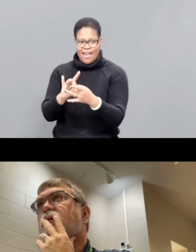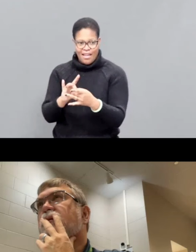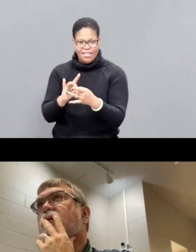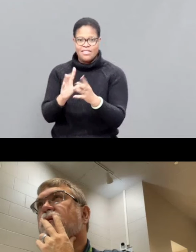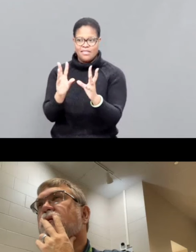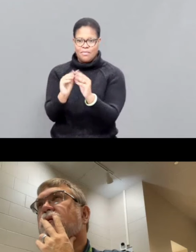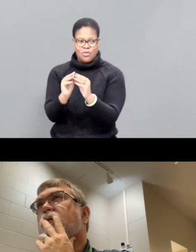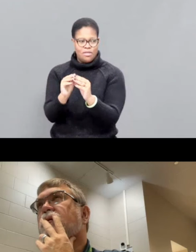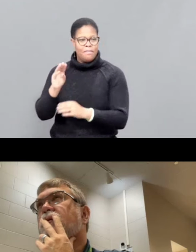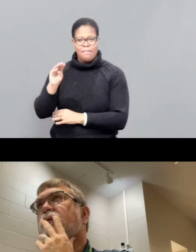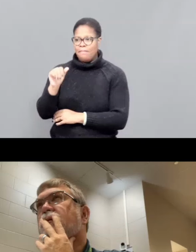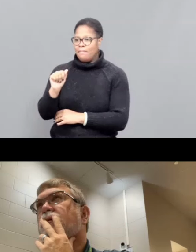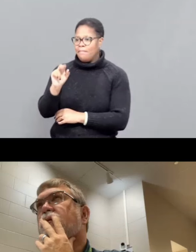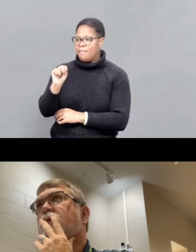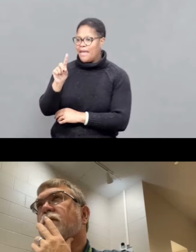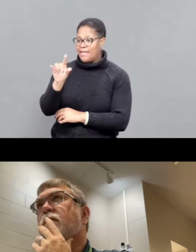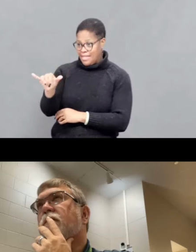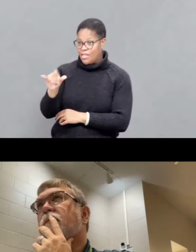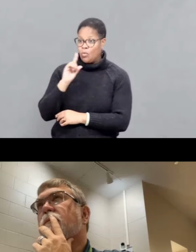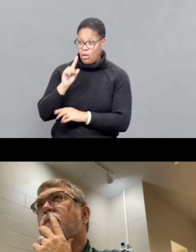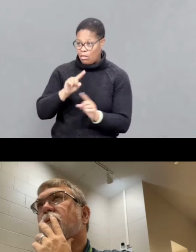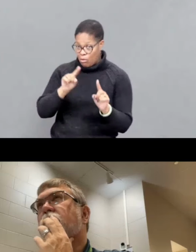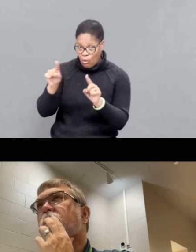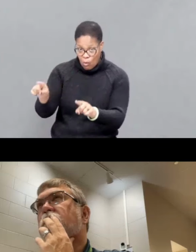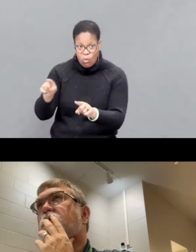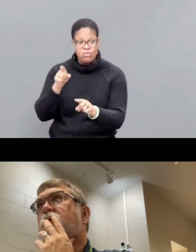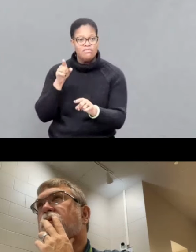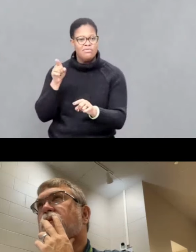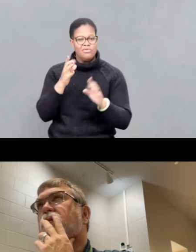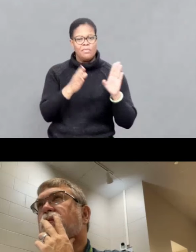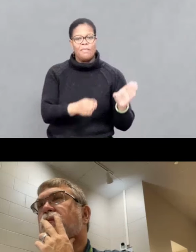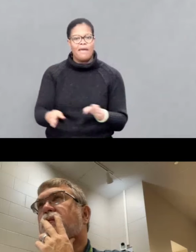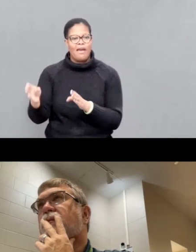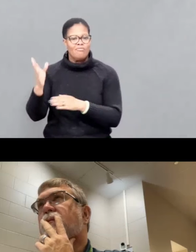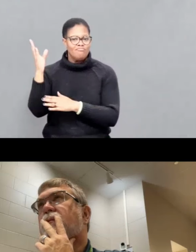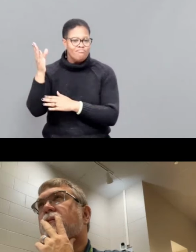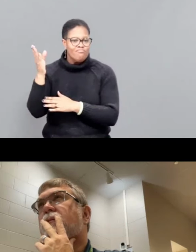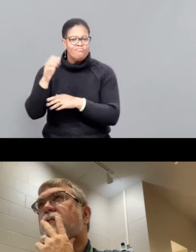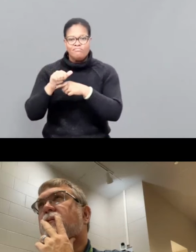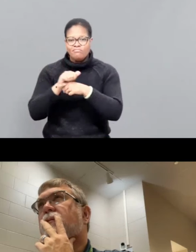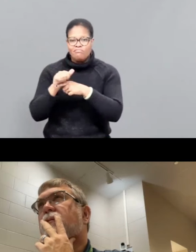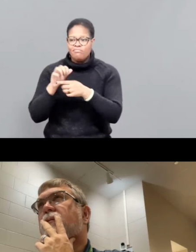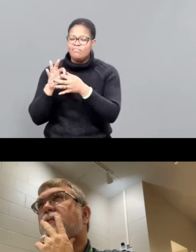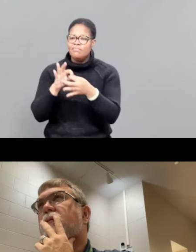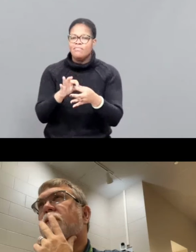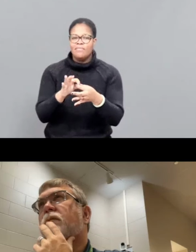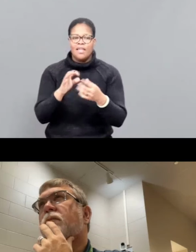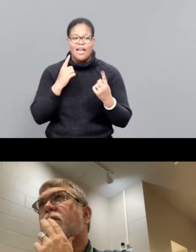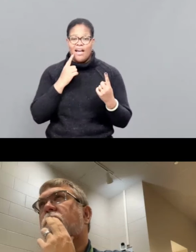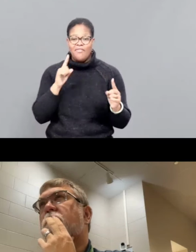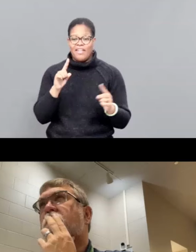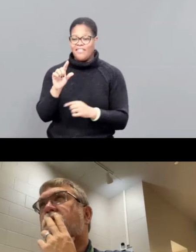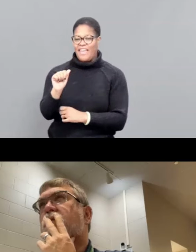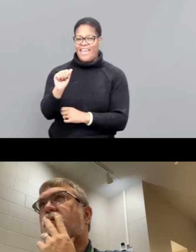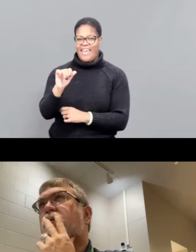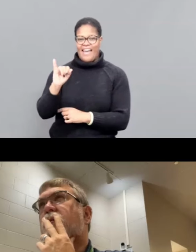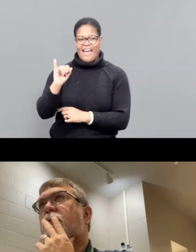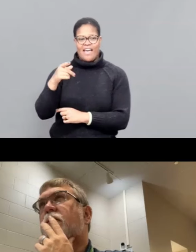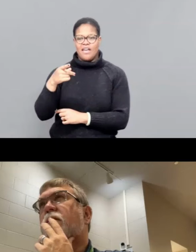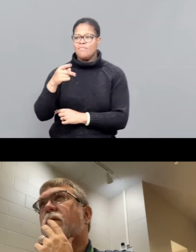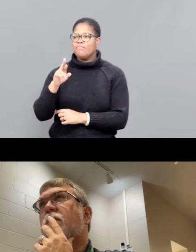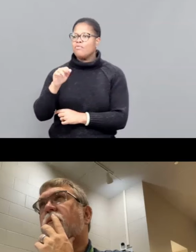Mandy. She put together a presentation and a training on effective AI prompts while